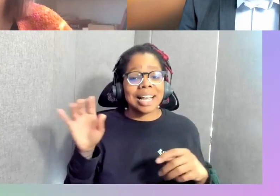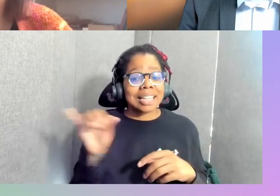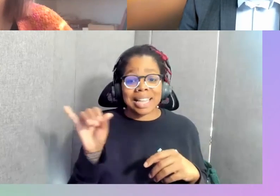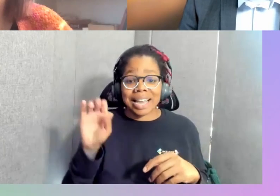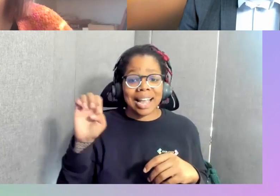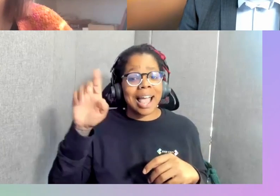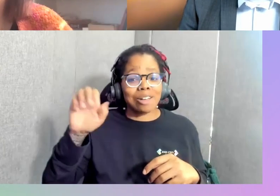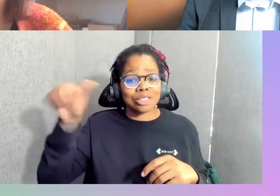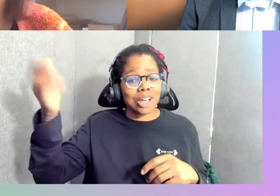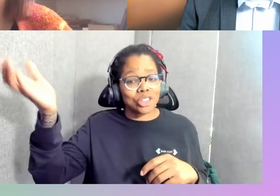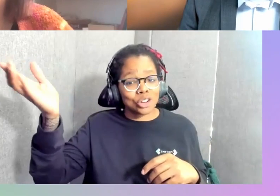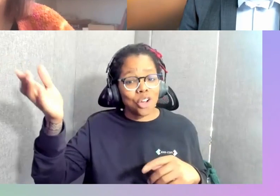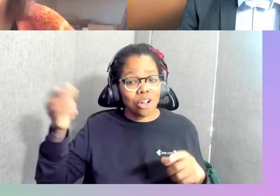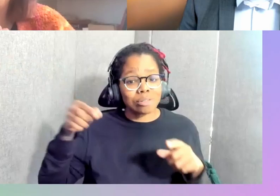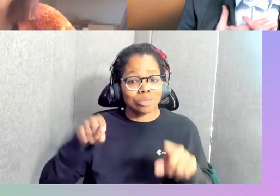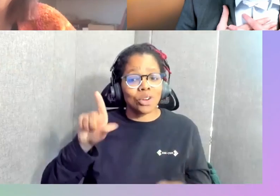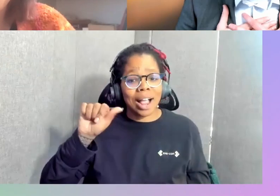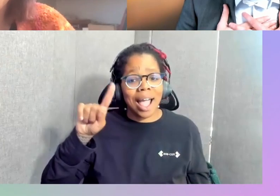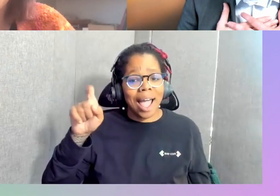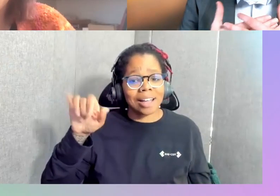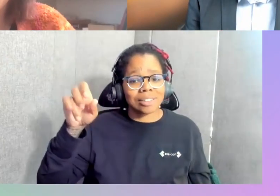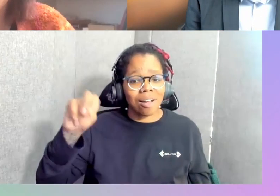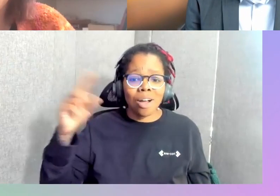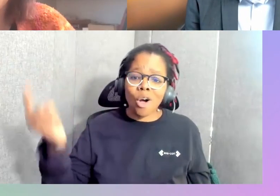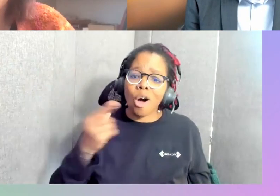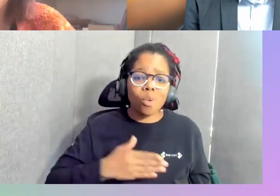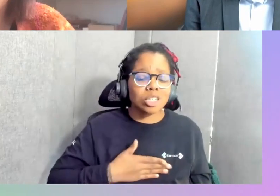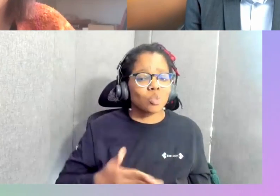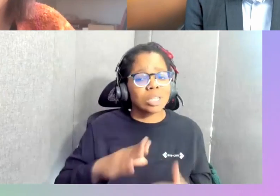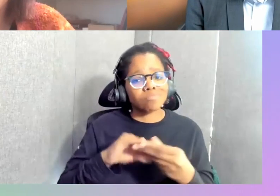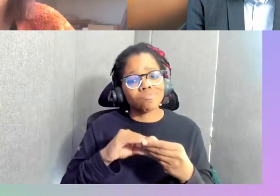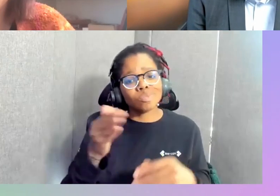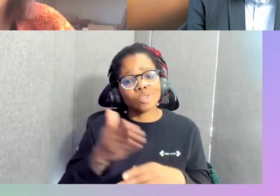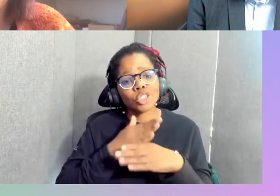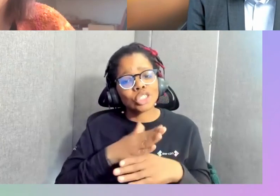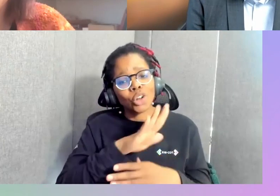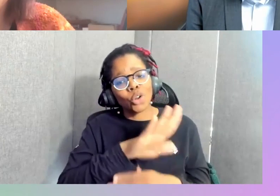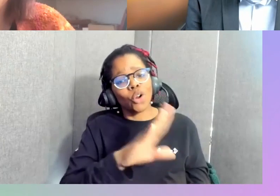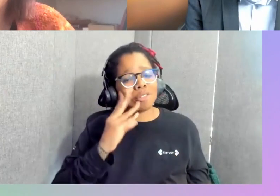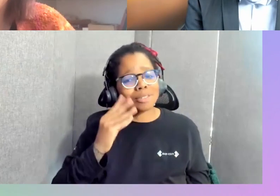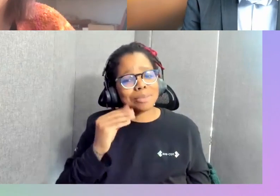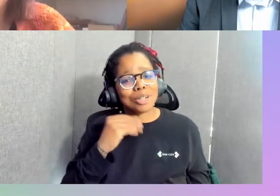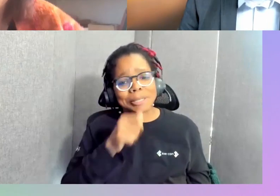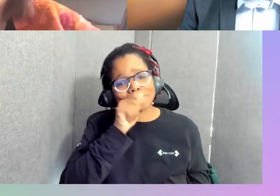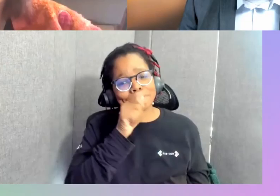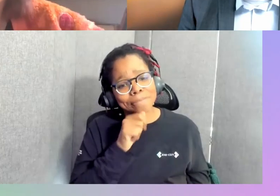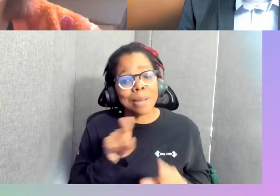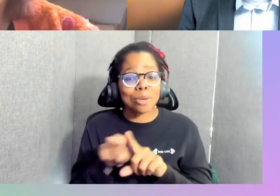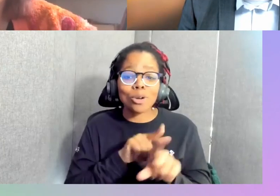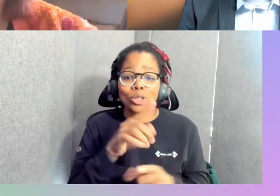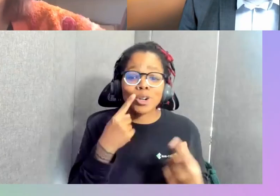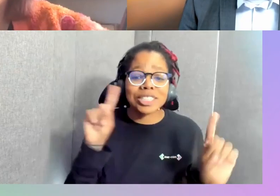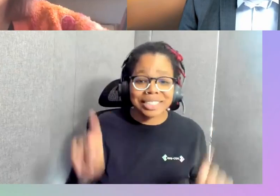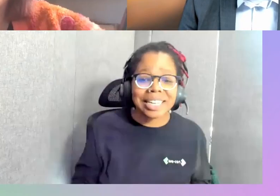talks she's given at XCon, she's always willing to share, you know, her trials and tribulations, but her successes